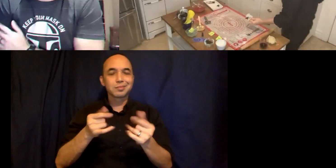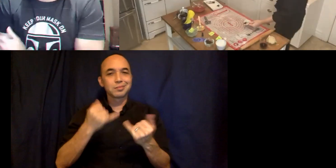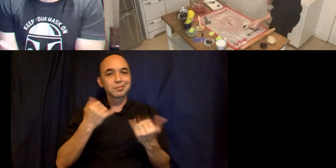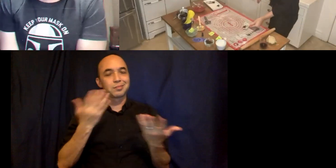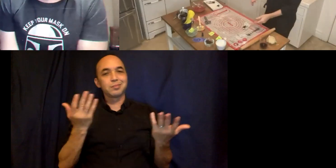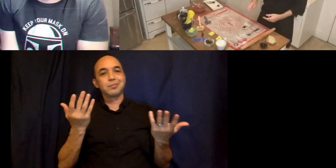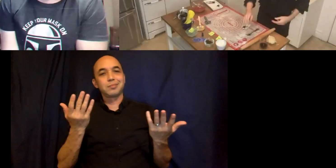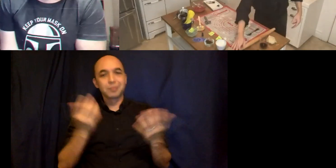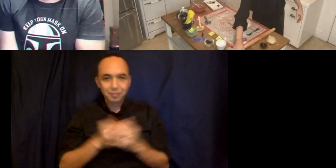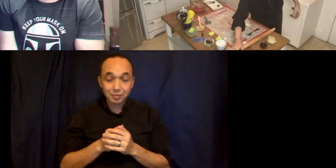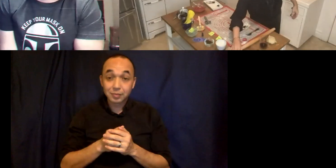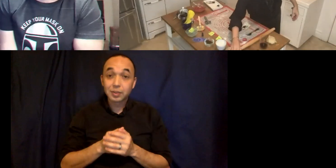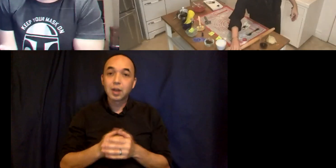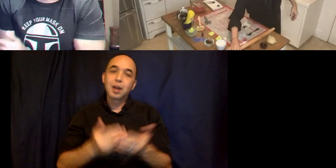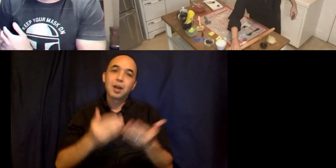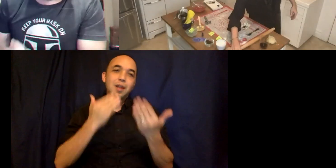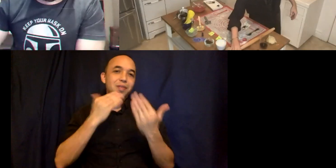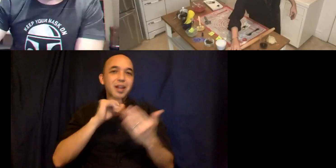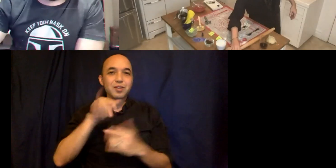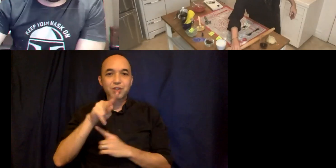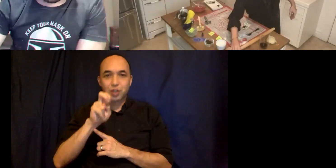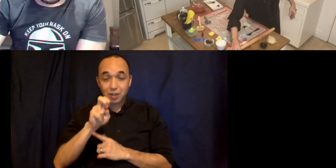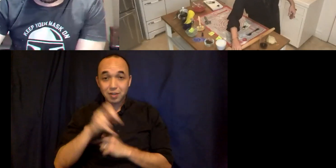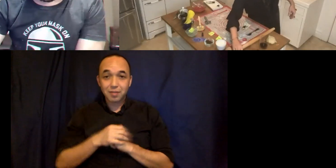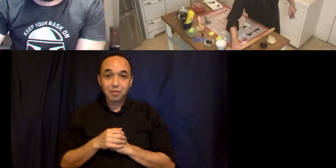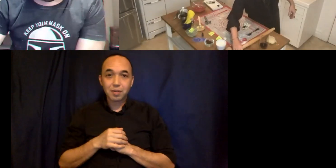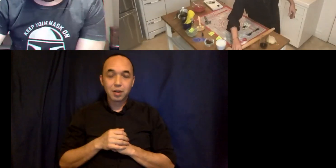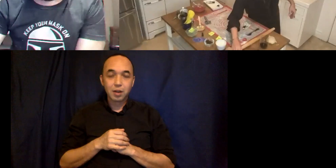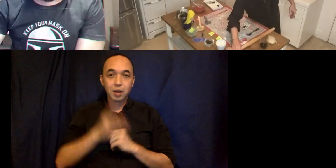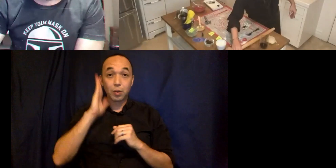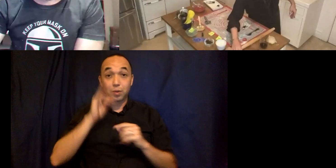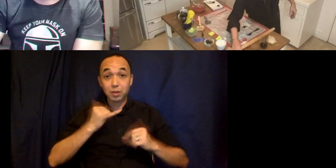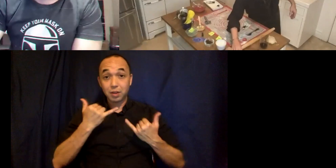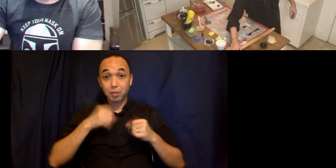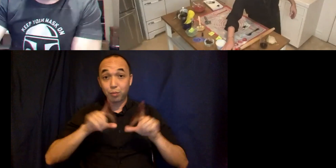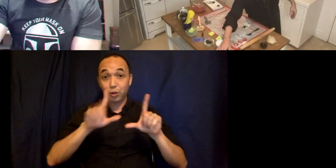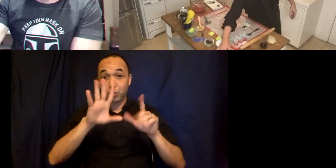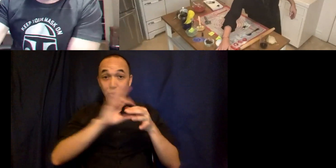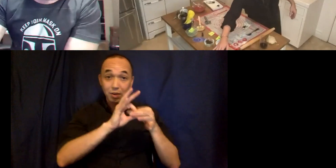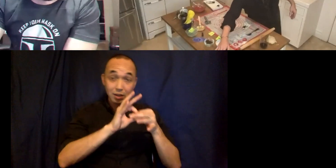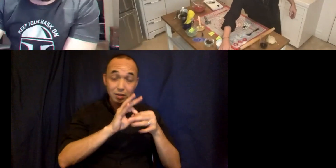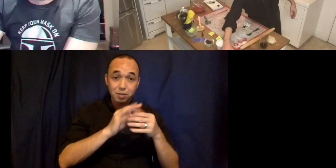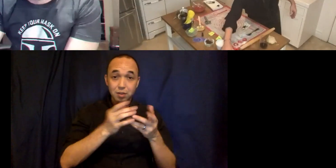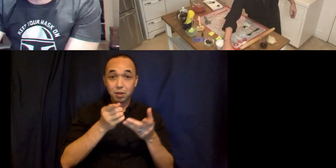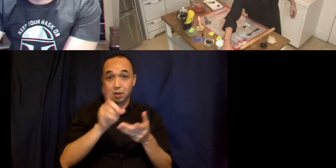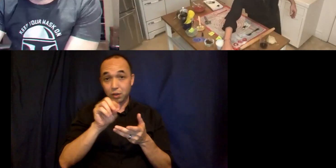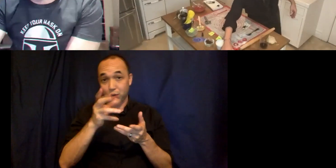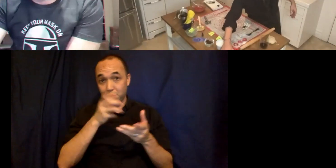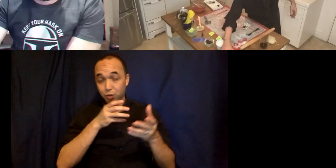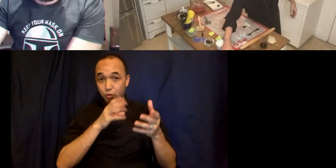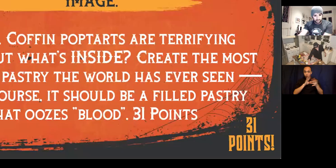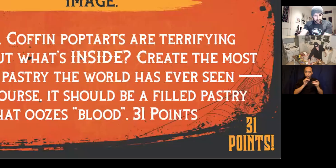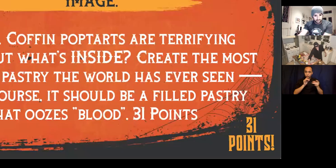thank you for coming on. This is amazing. Do you want to, we're going to just put up your links here. Do you want to just tell people where they can watch your